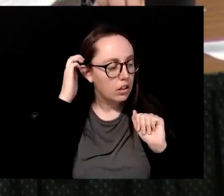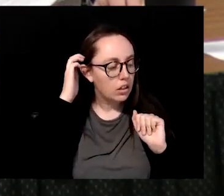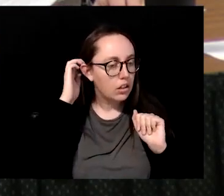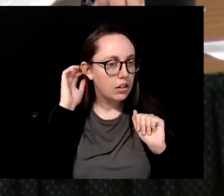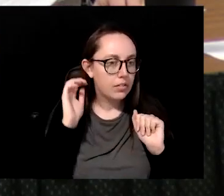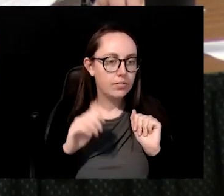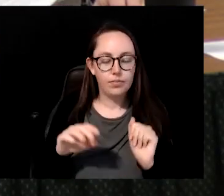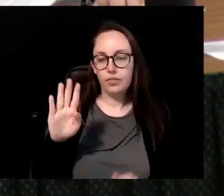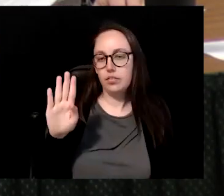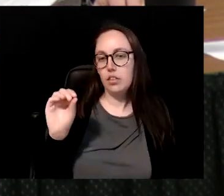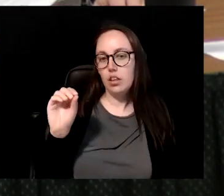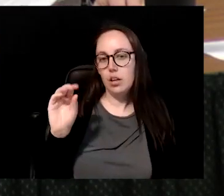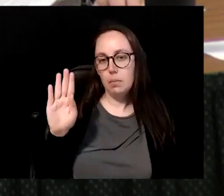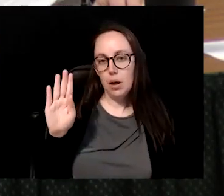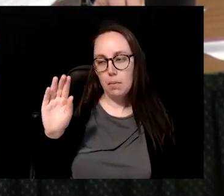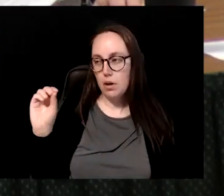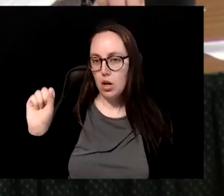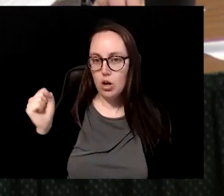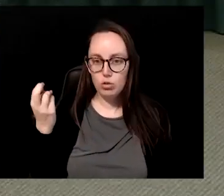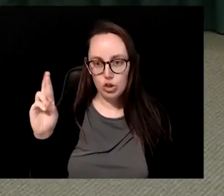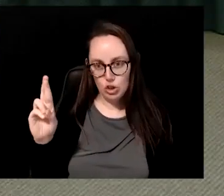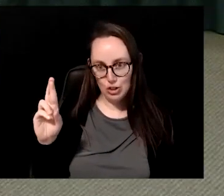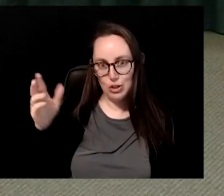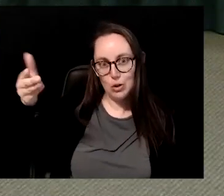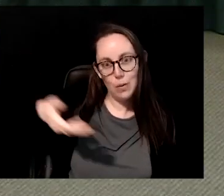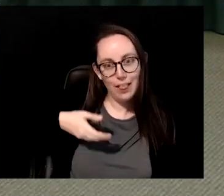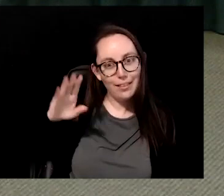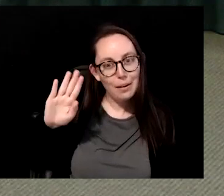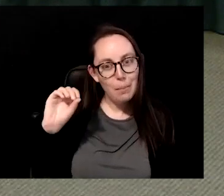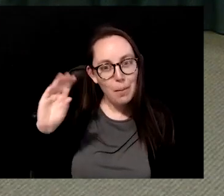sorry welcome Bob